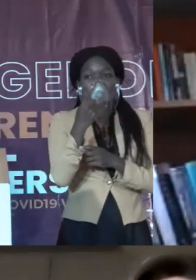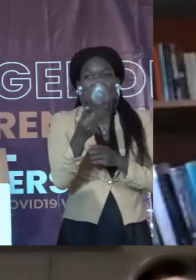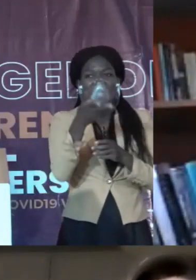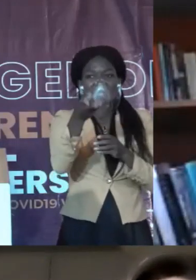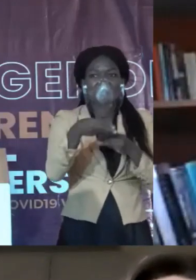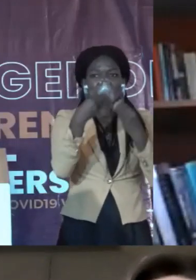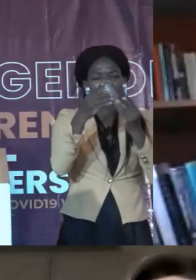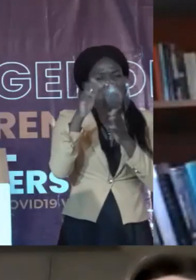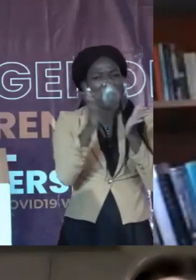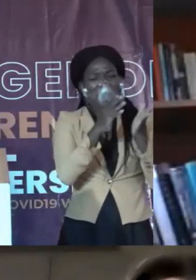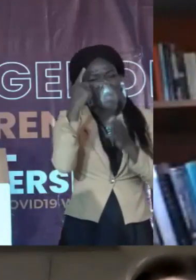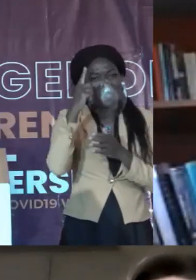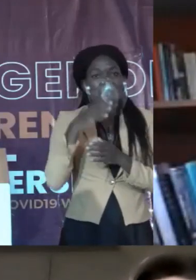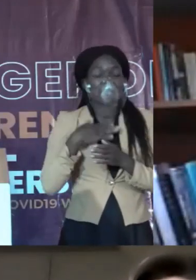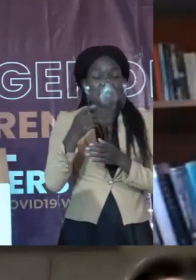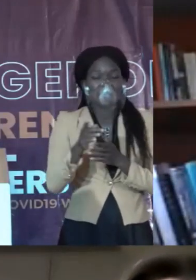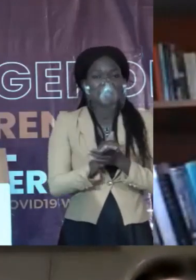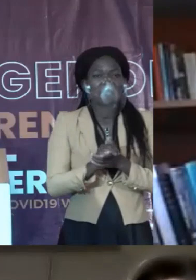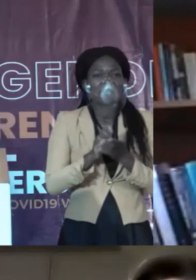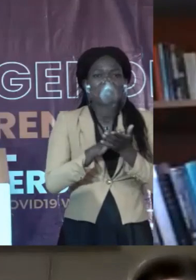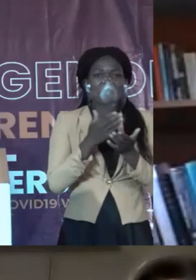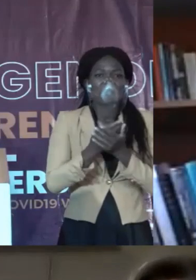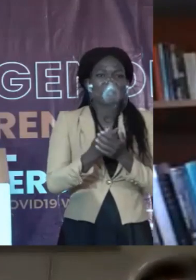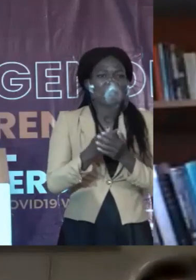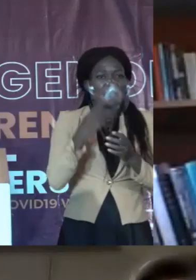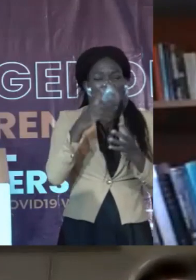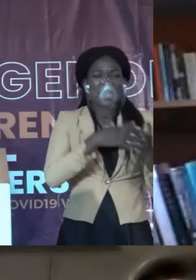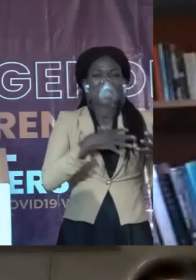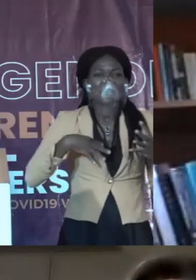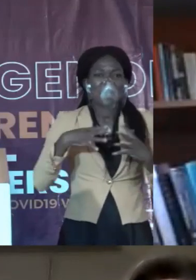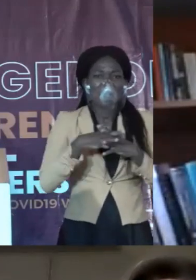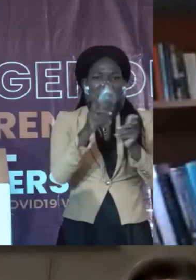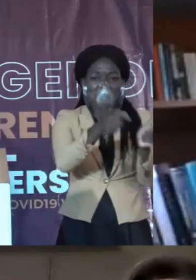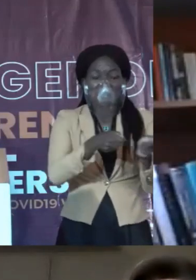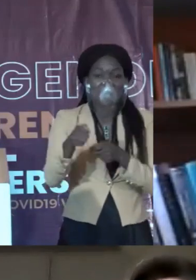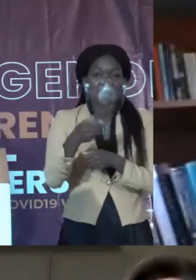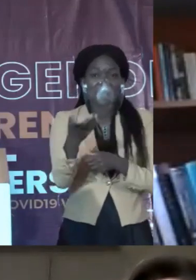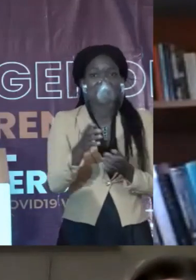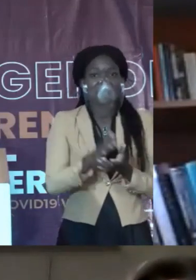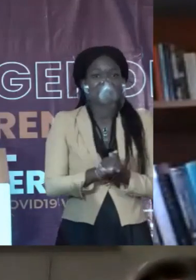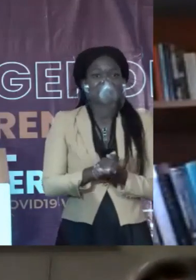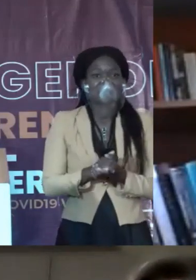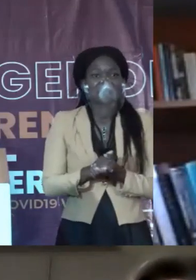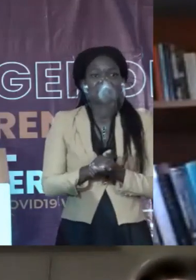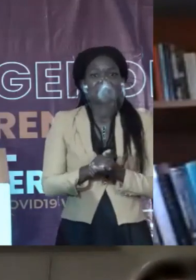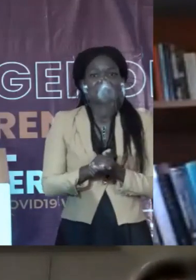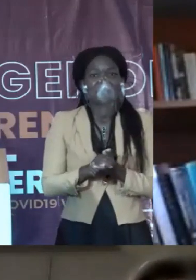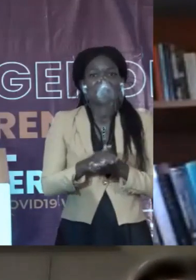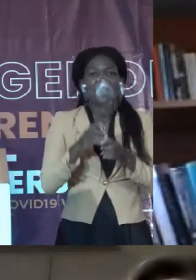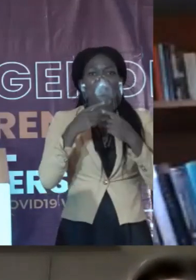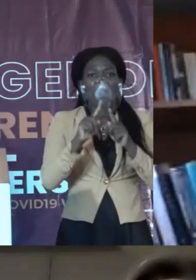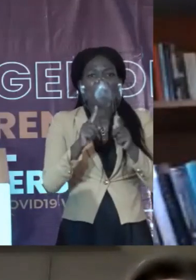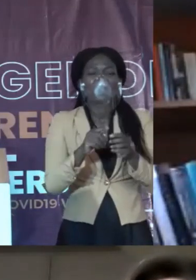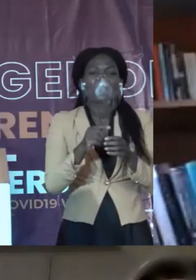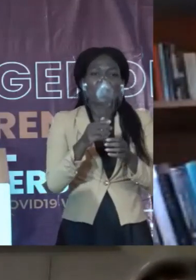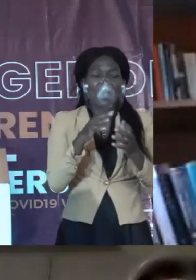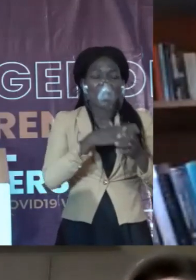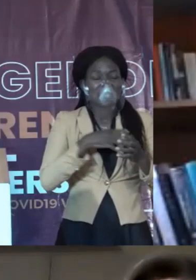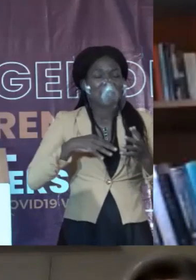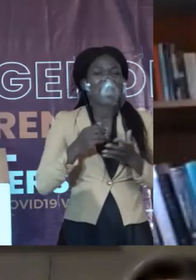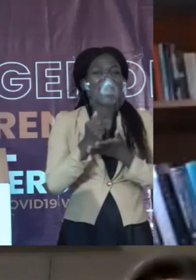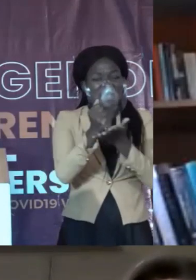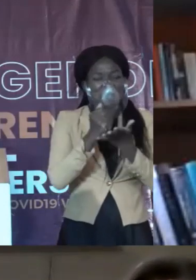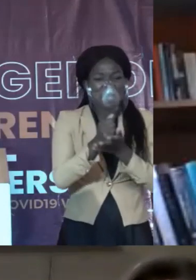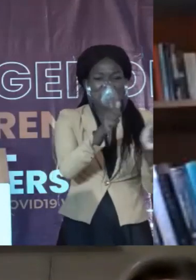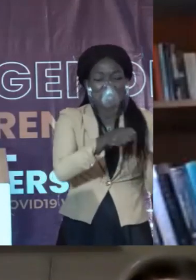in particular women farmers, women human rights defenders, women who are climate change champions who are trying to fight back